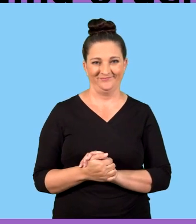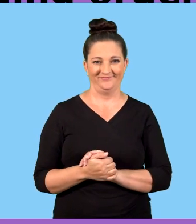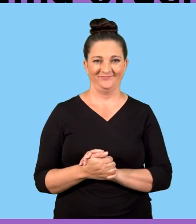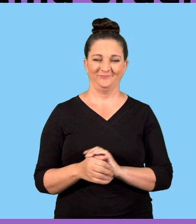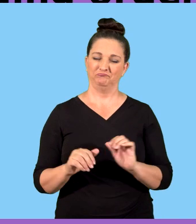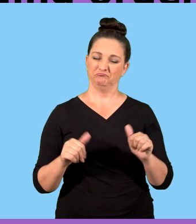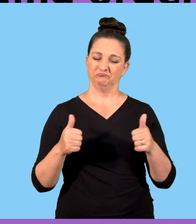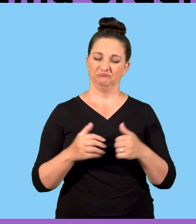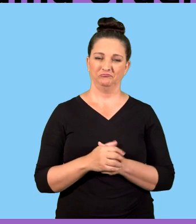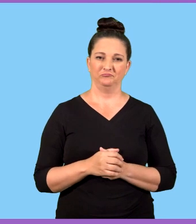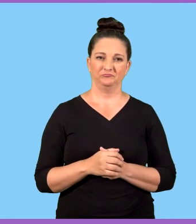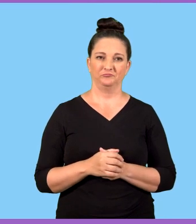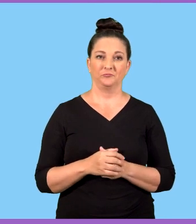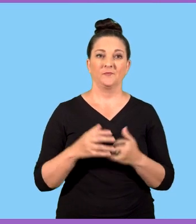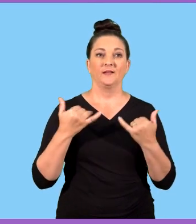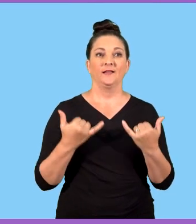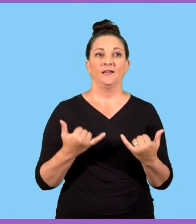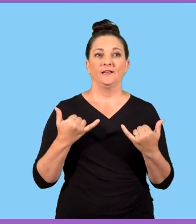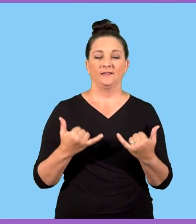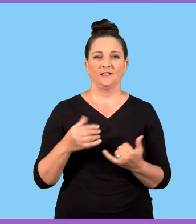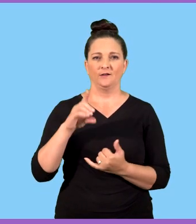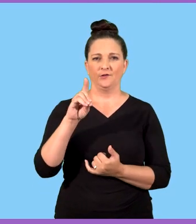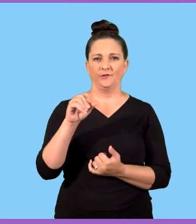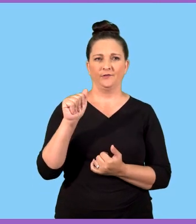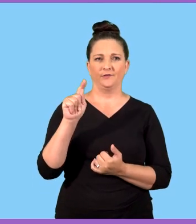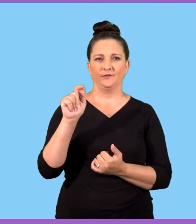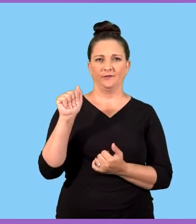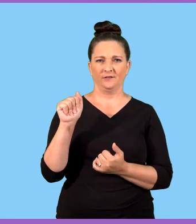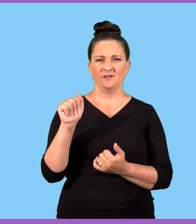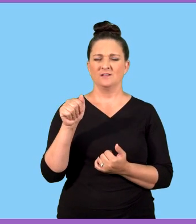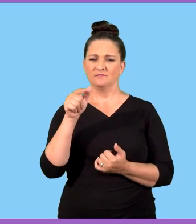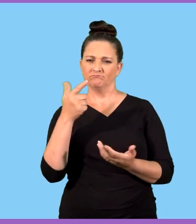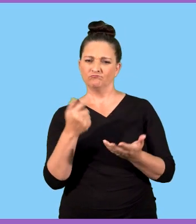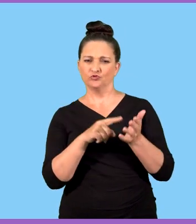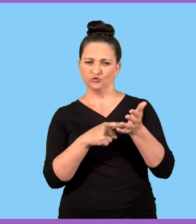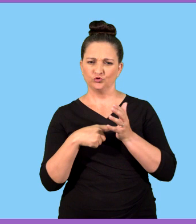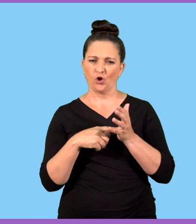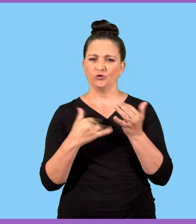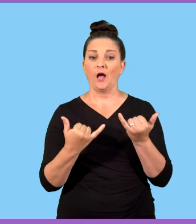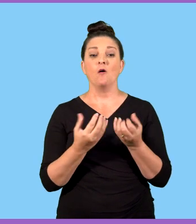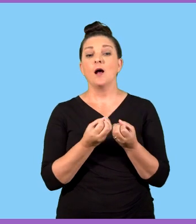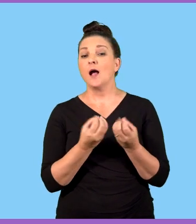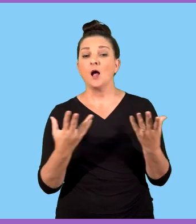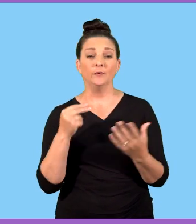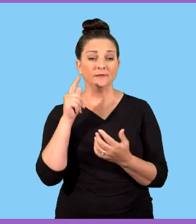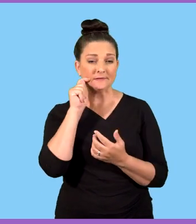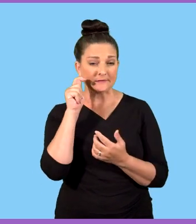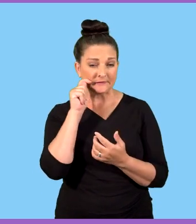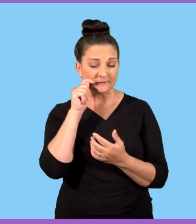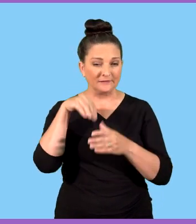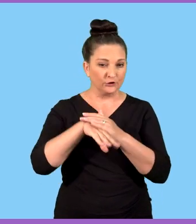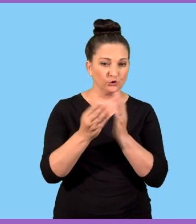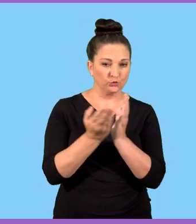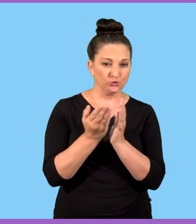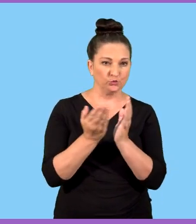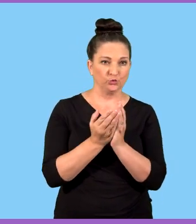here we go. The data below shows the heights of a group of teenagers at school. Arrange the data in ascending